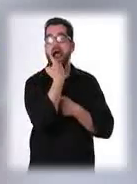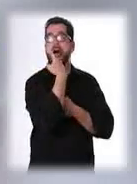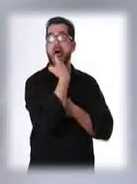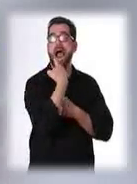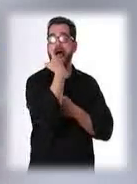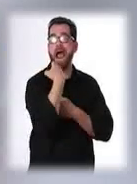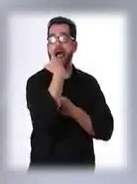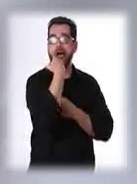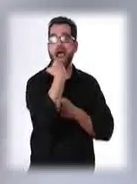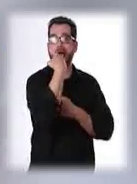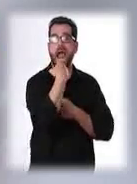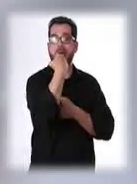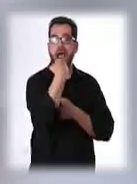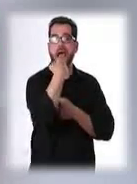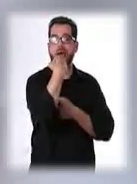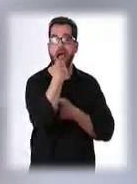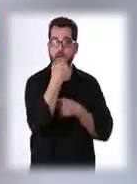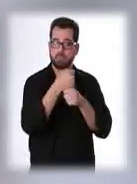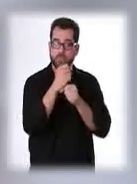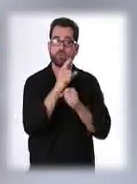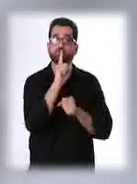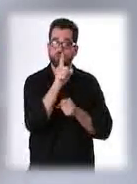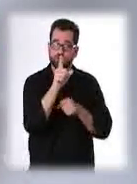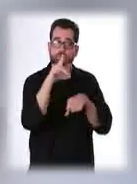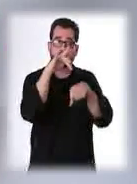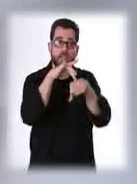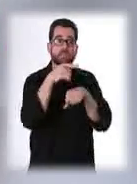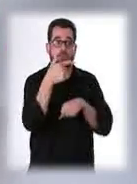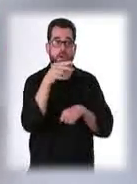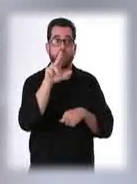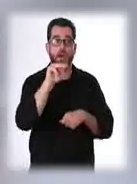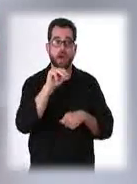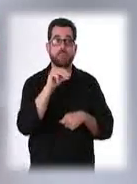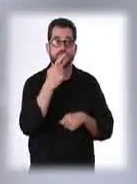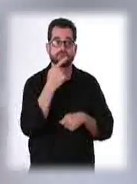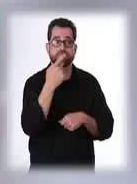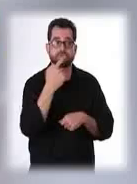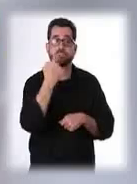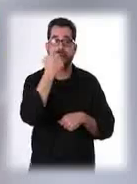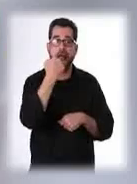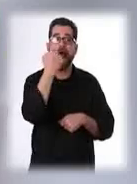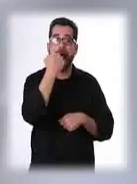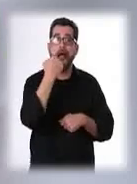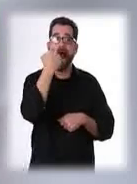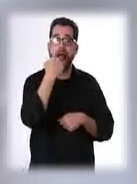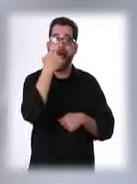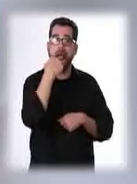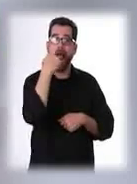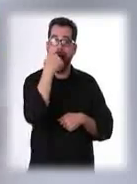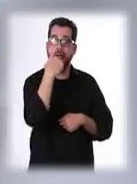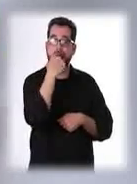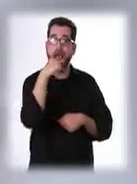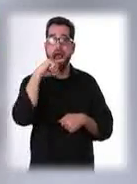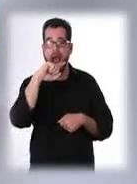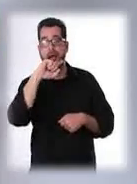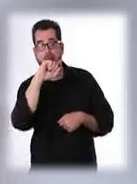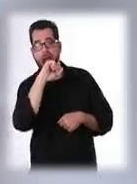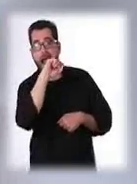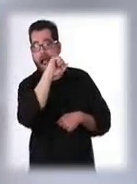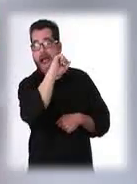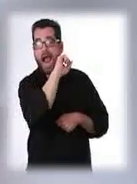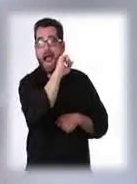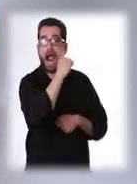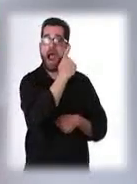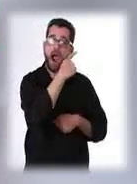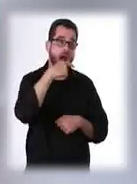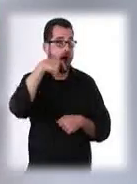the tongue. Position the toothbrush against the lower gum line. Pause. Gently wiggle the toothbrush, then sweep